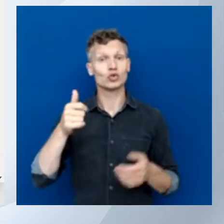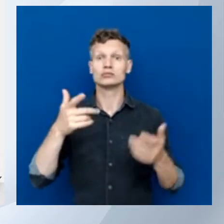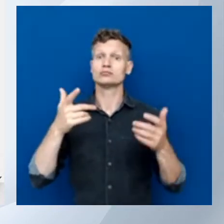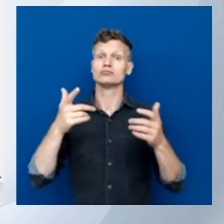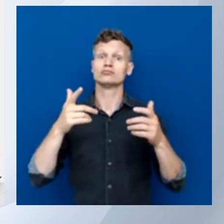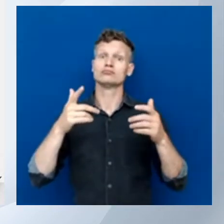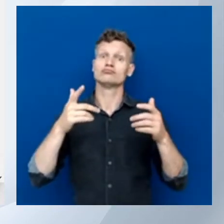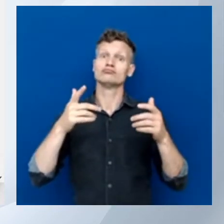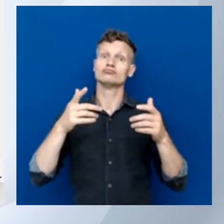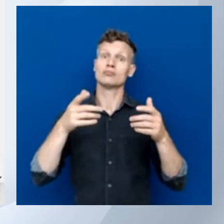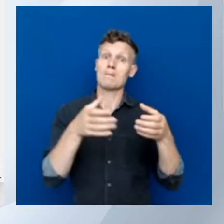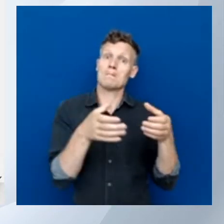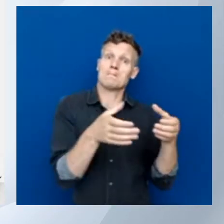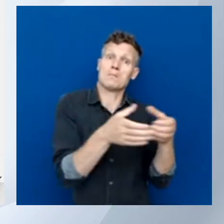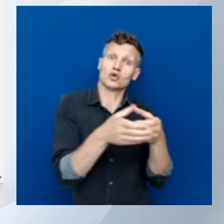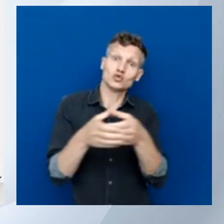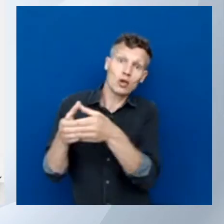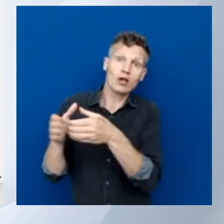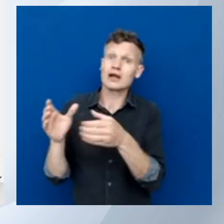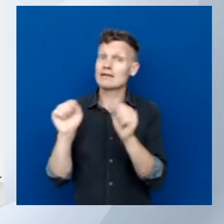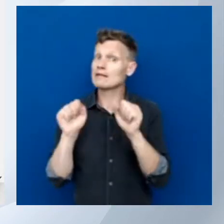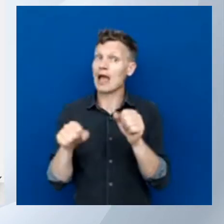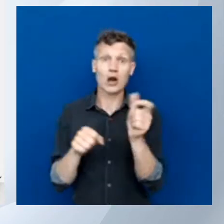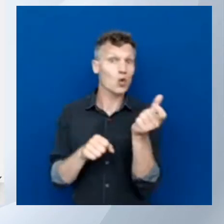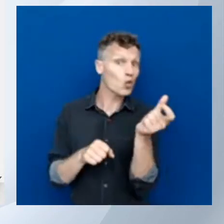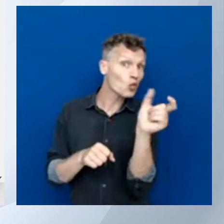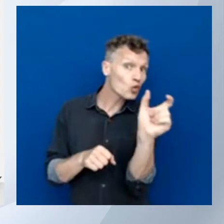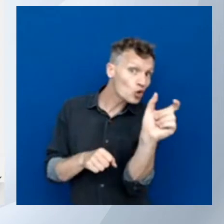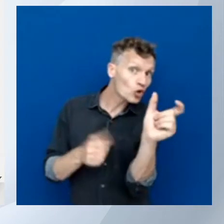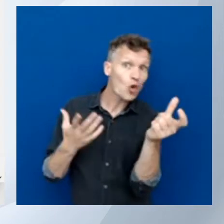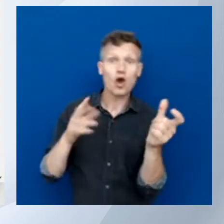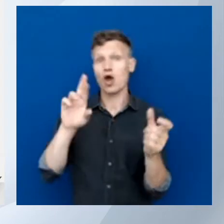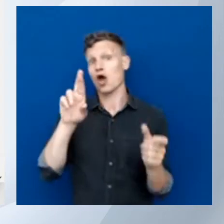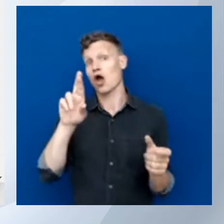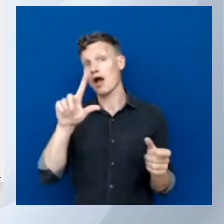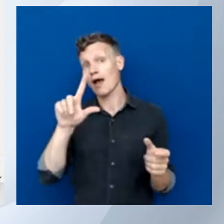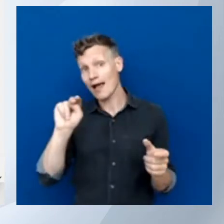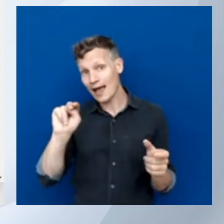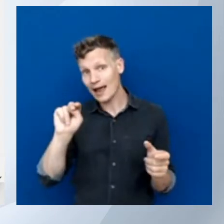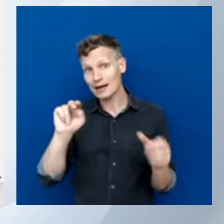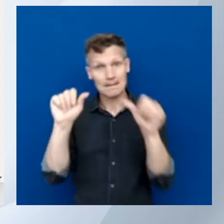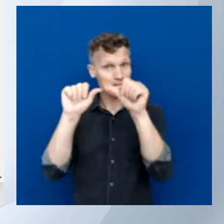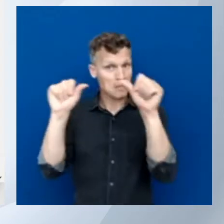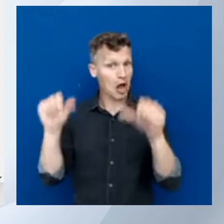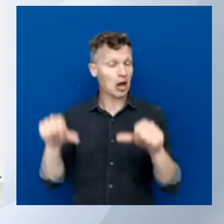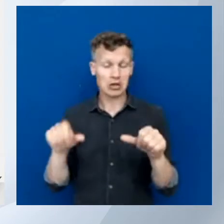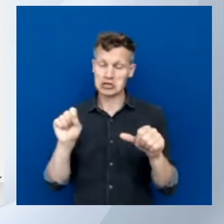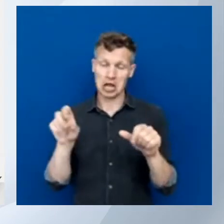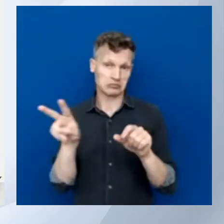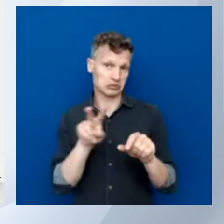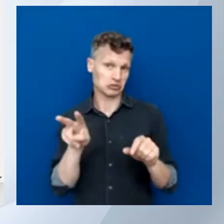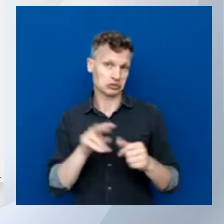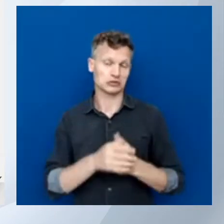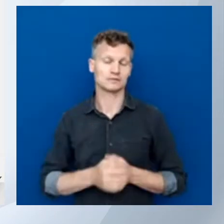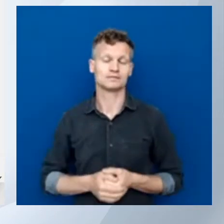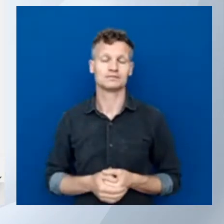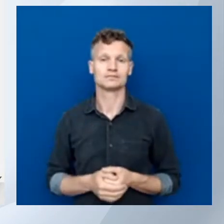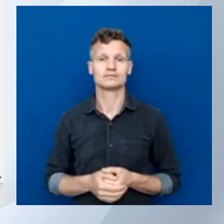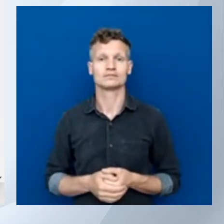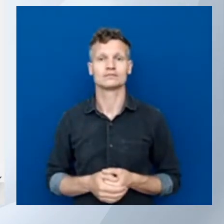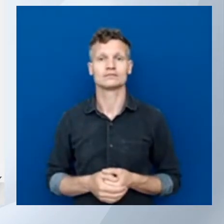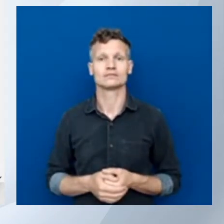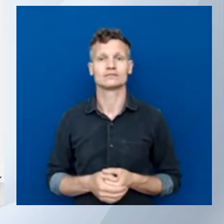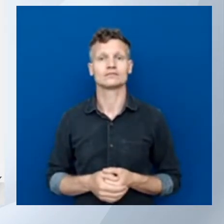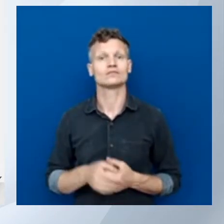work with a BERT or an RNN model that has to be explained. And if the developer wants to define a